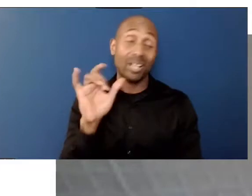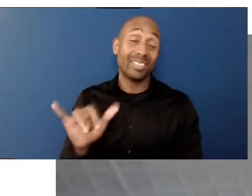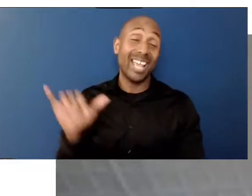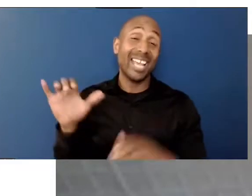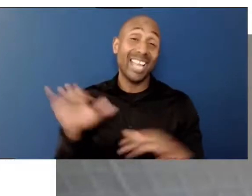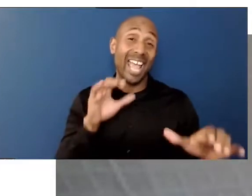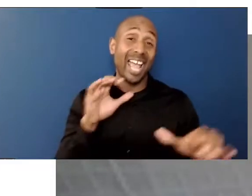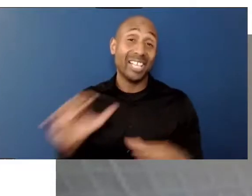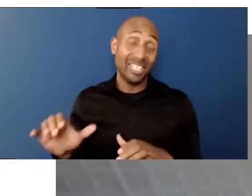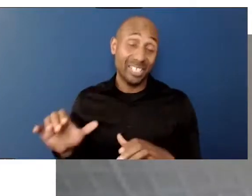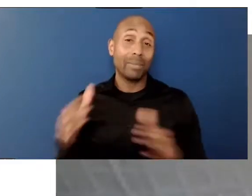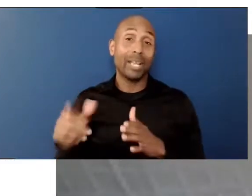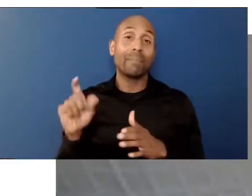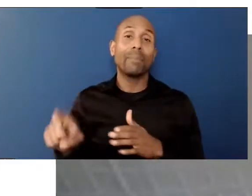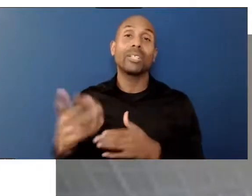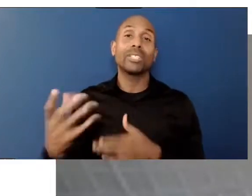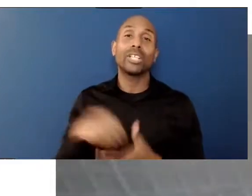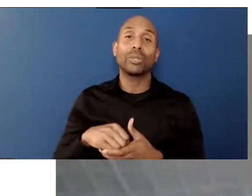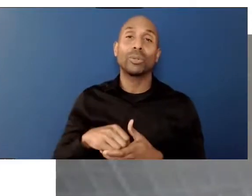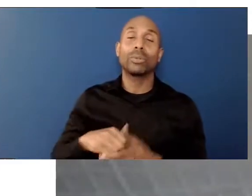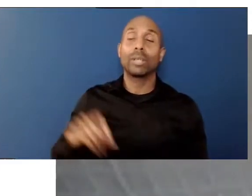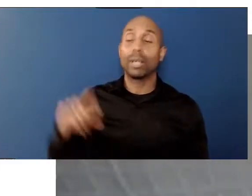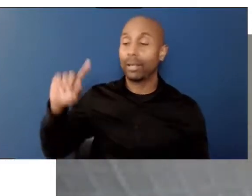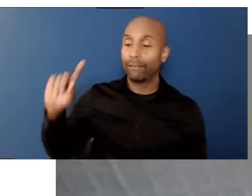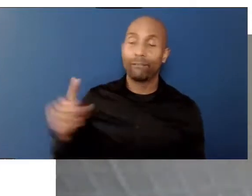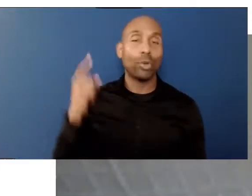voice, right? It's not based on,